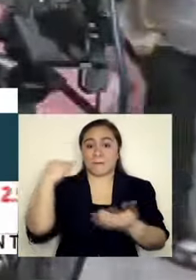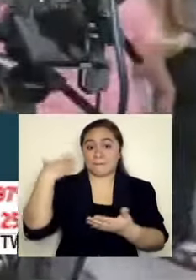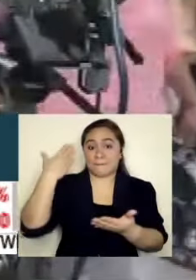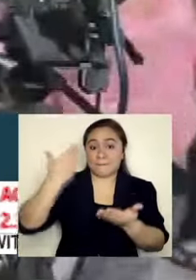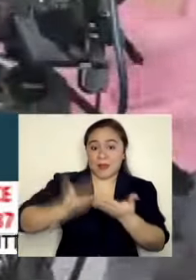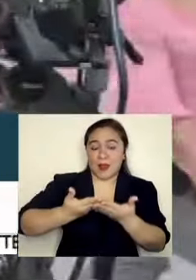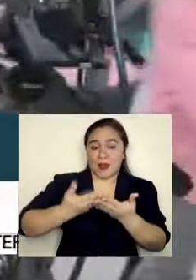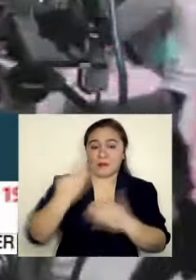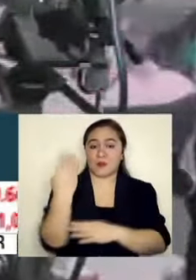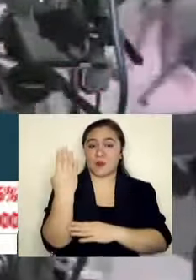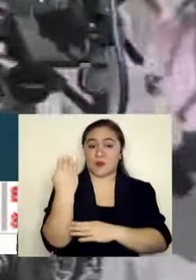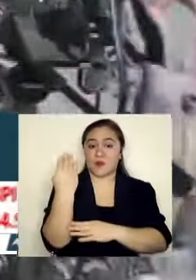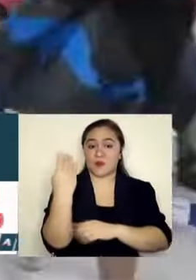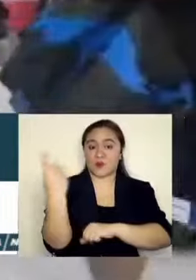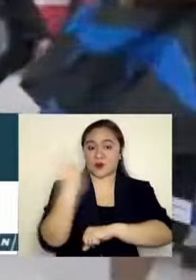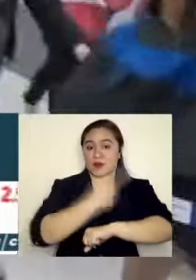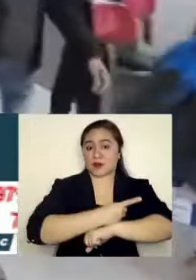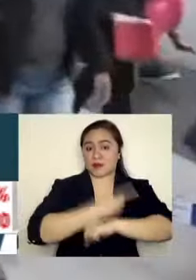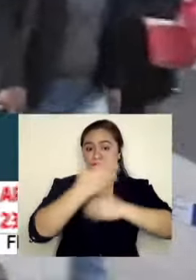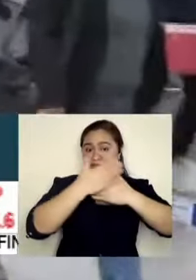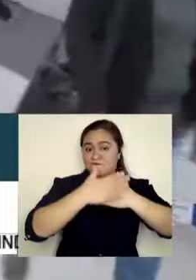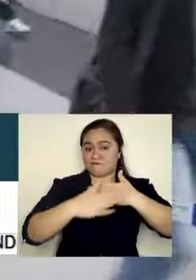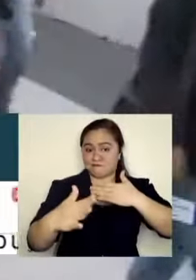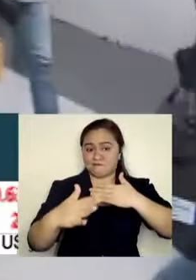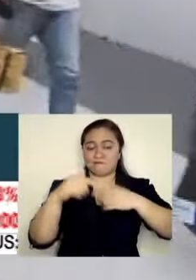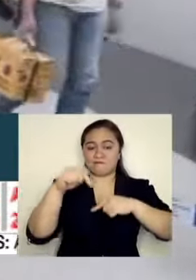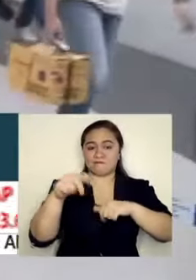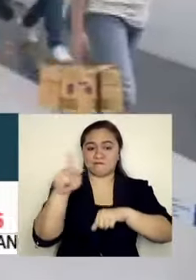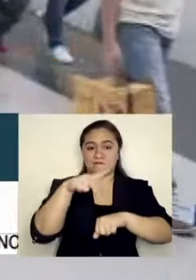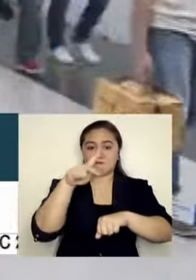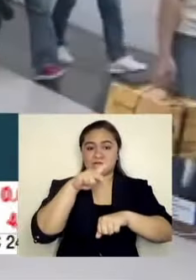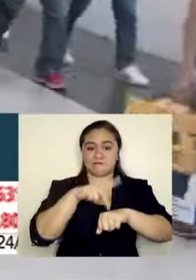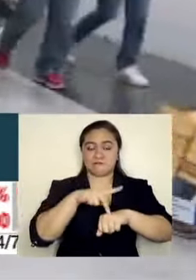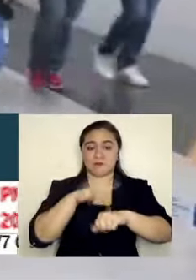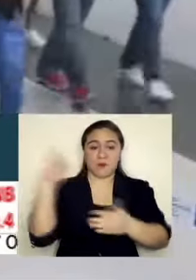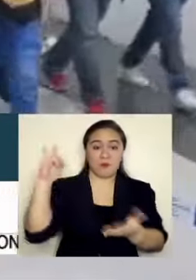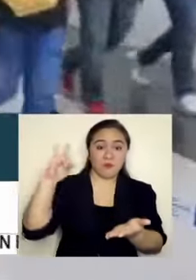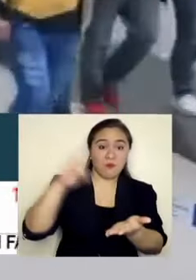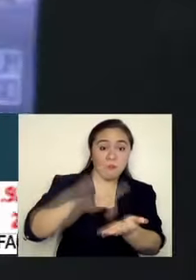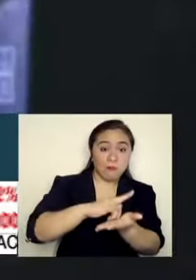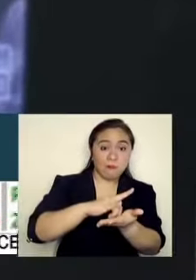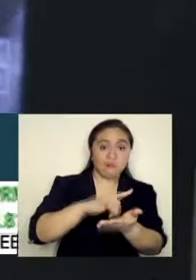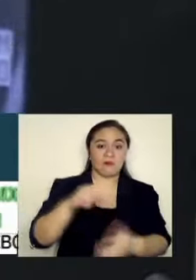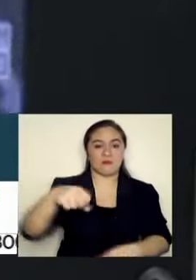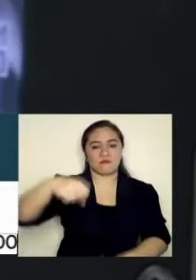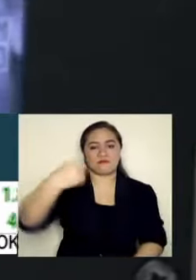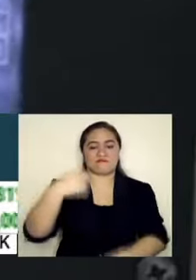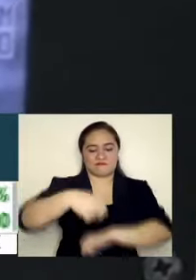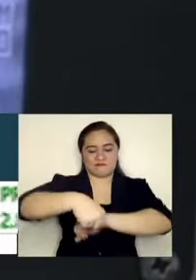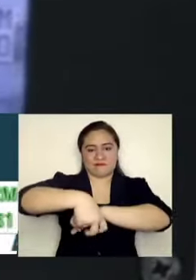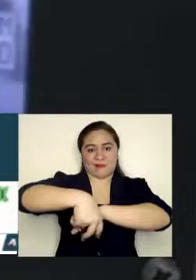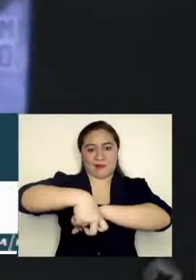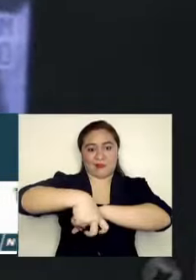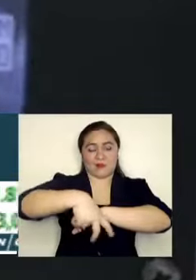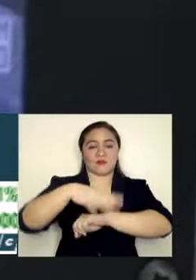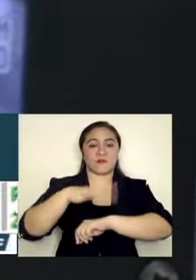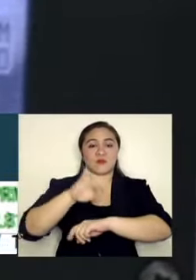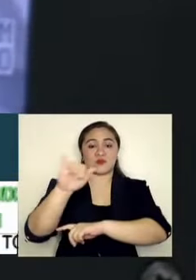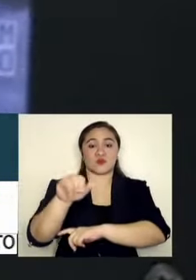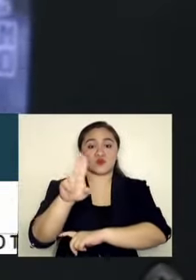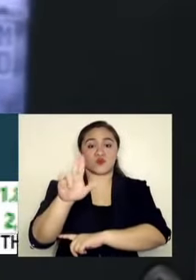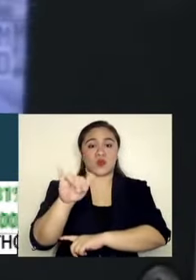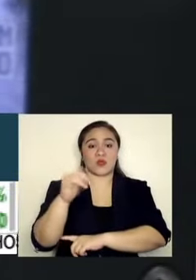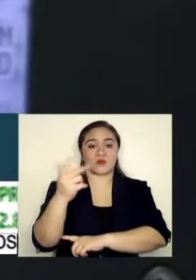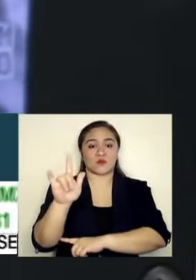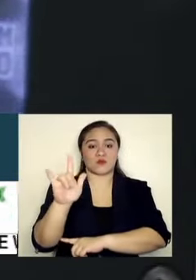days immediately preceding the arrival of the Philippines, pero bago po ng 12:01 of July 25, 2021, ay po pwede pa rin